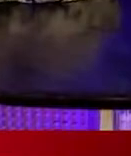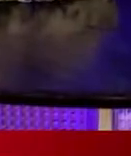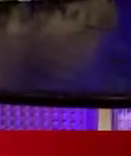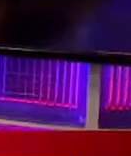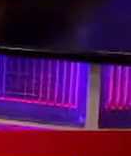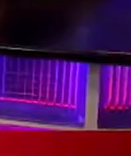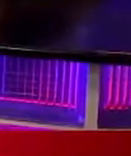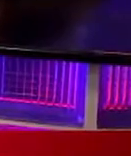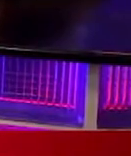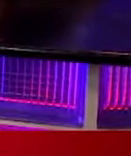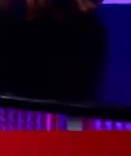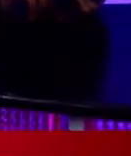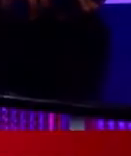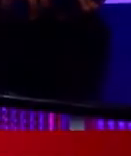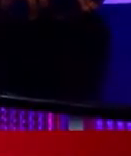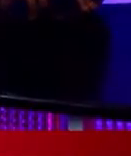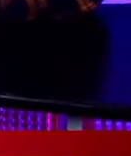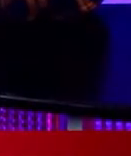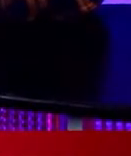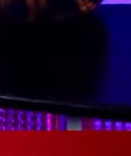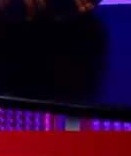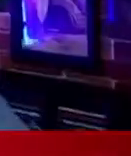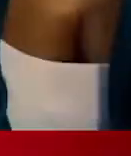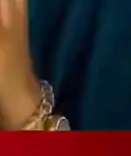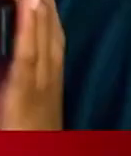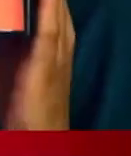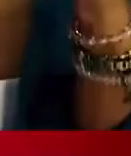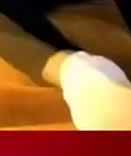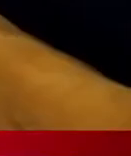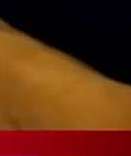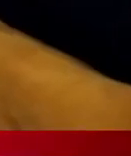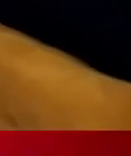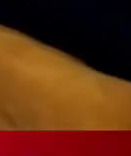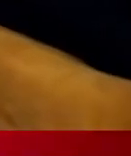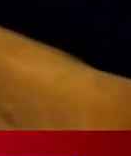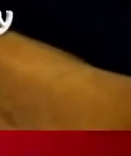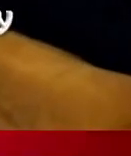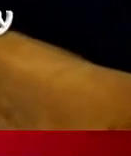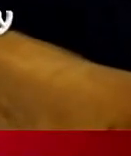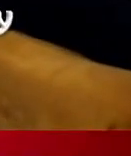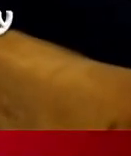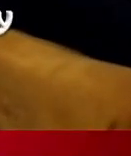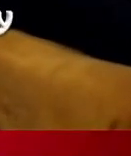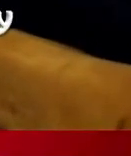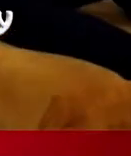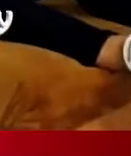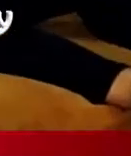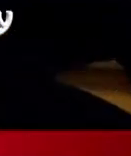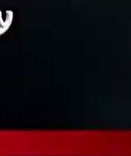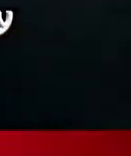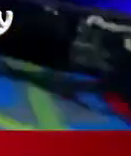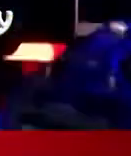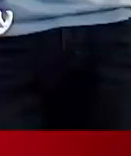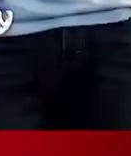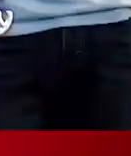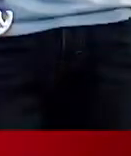the movers and shakers, hustlers who are making big moves locally. Don't forget, Studio One, every Saturday at